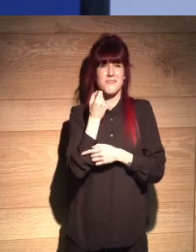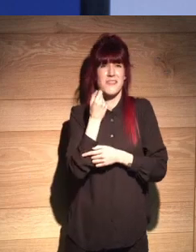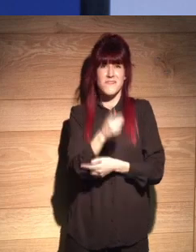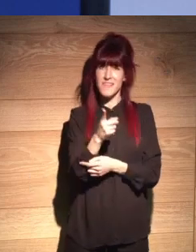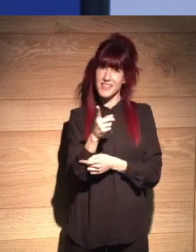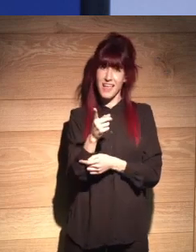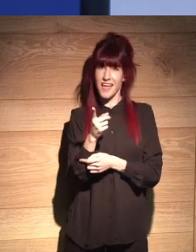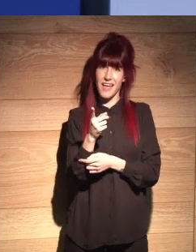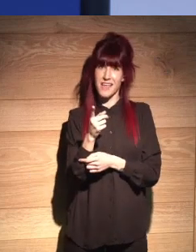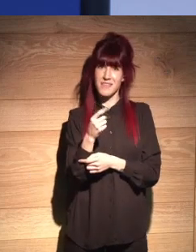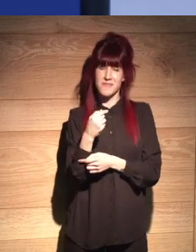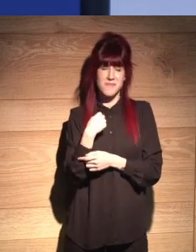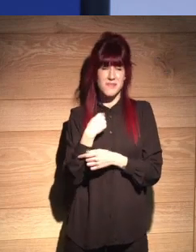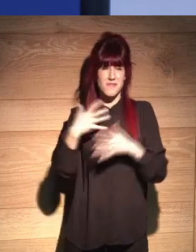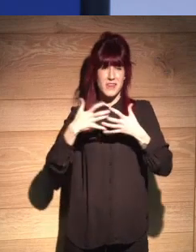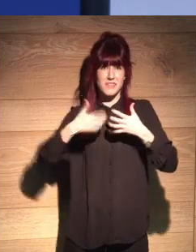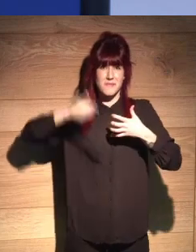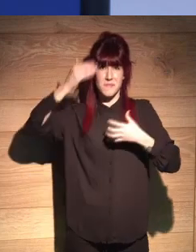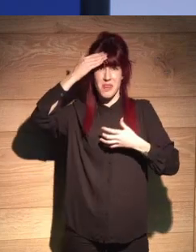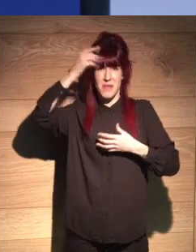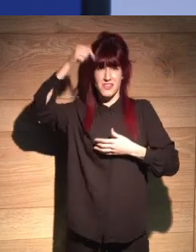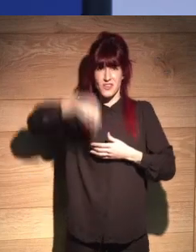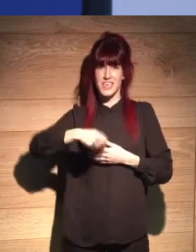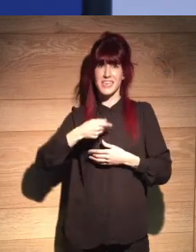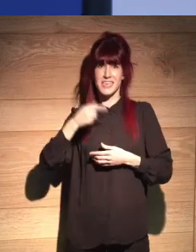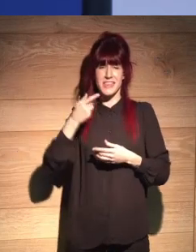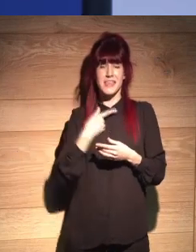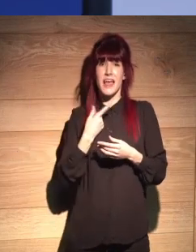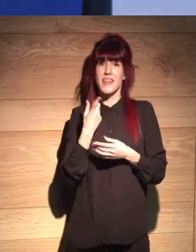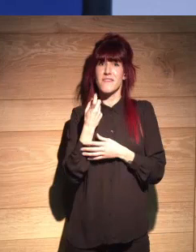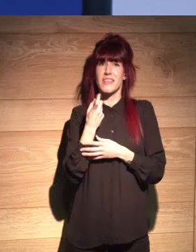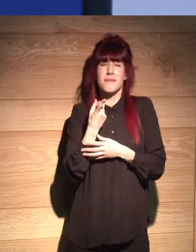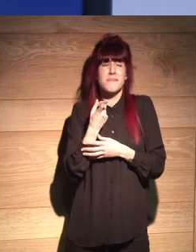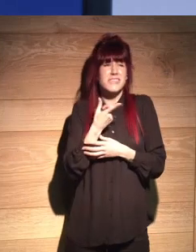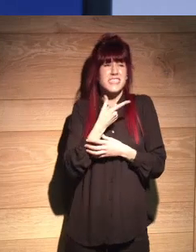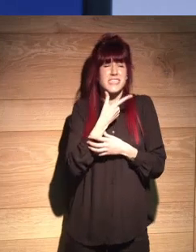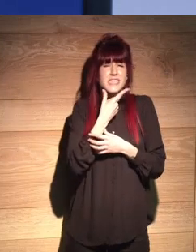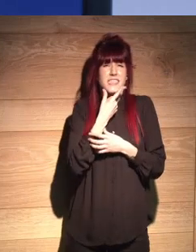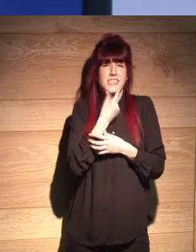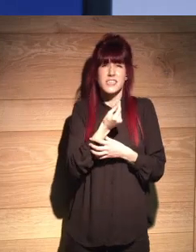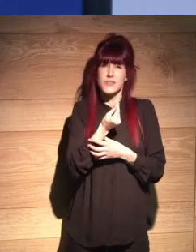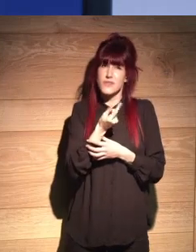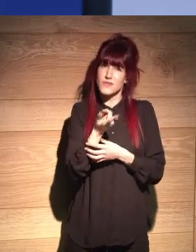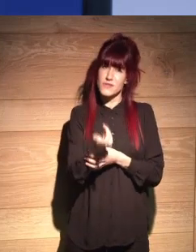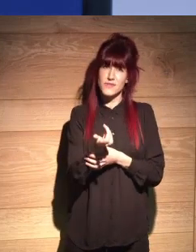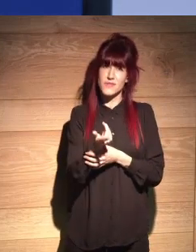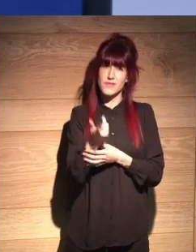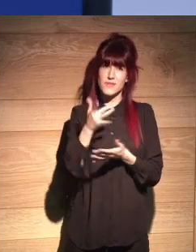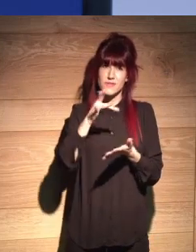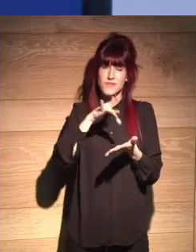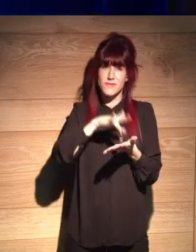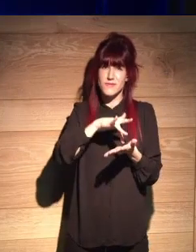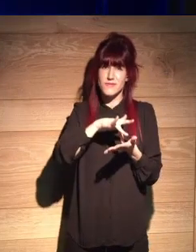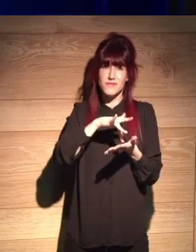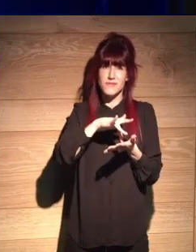messages here tonight. I think we should be very simple in putting these tools into action. What we